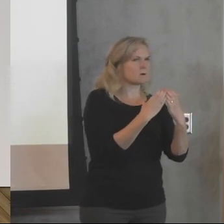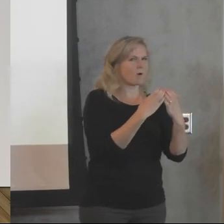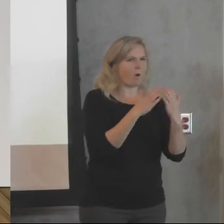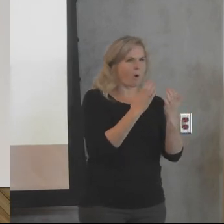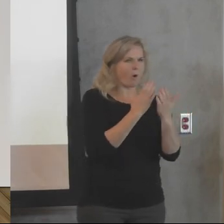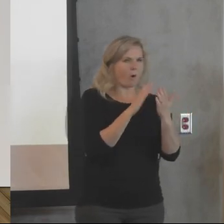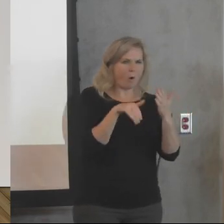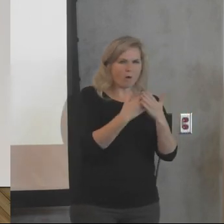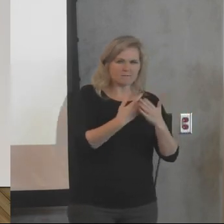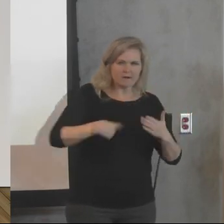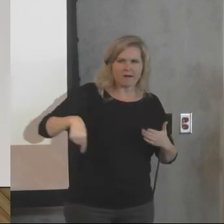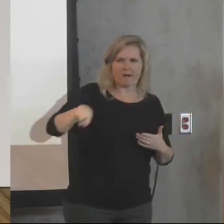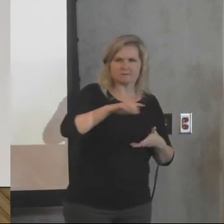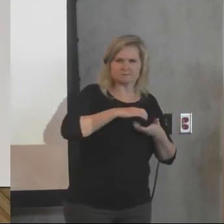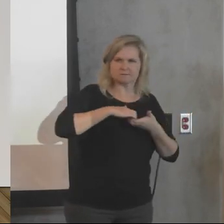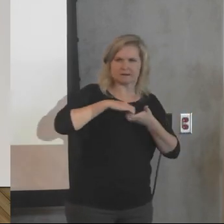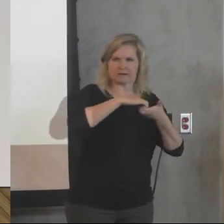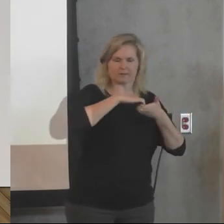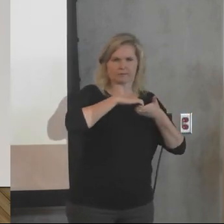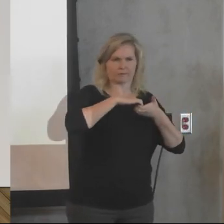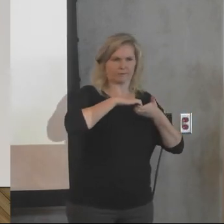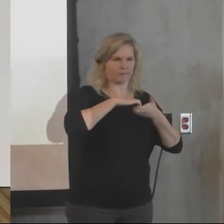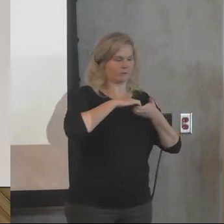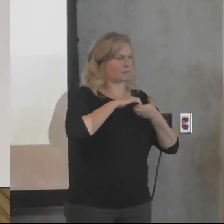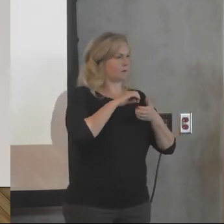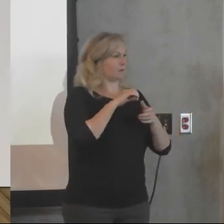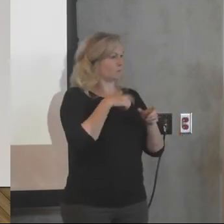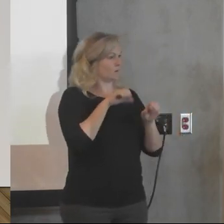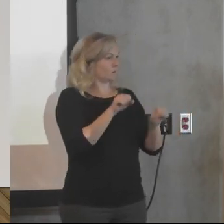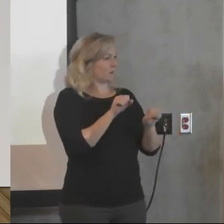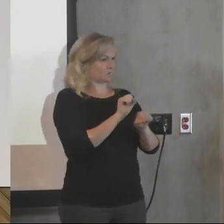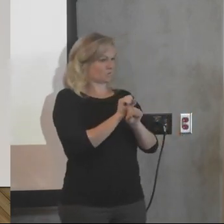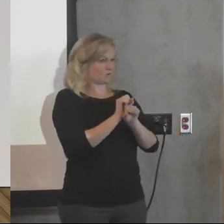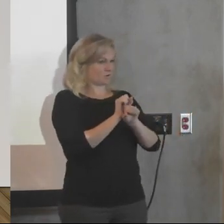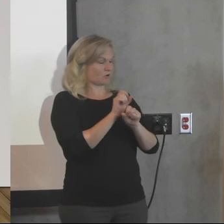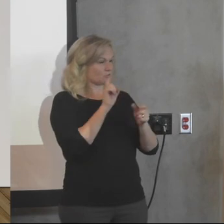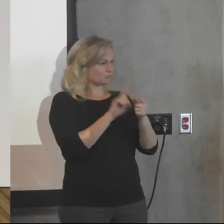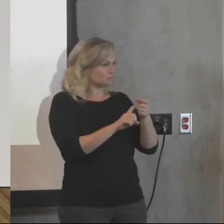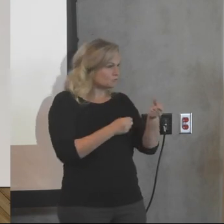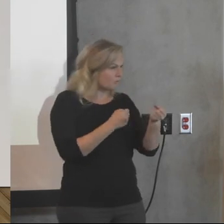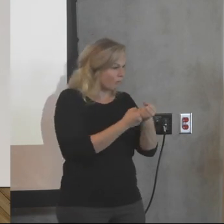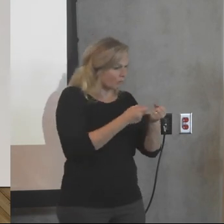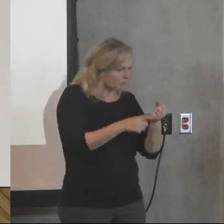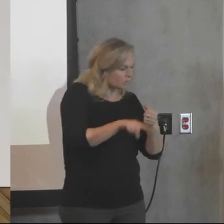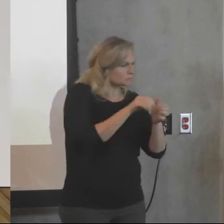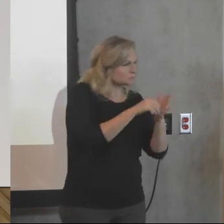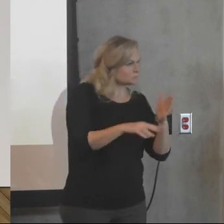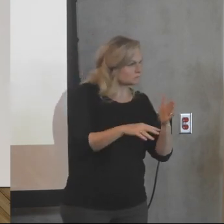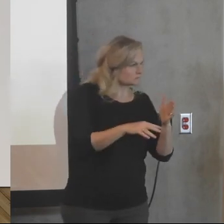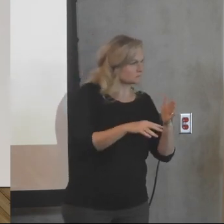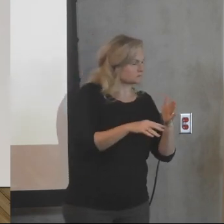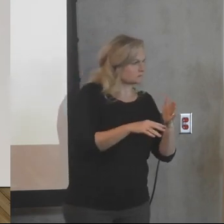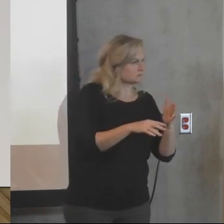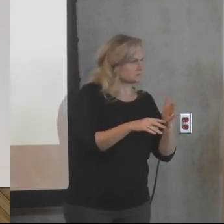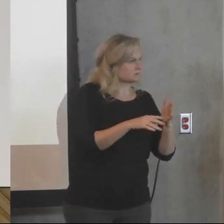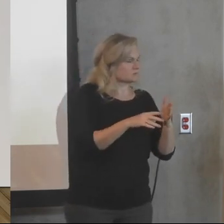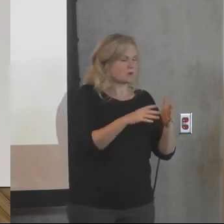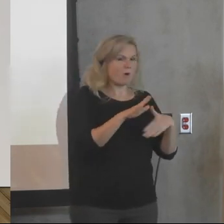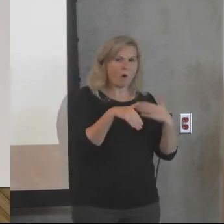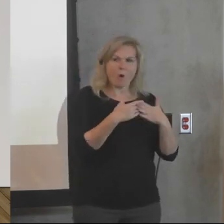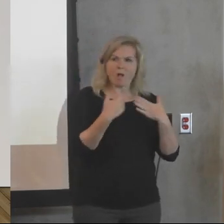of us together as a team collaborate and support these students? We all bring something really